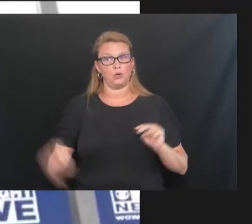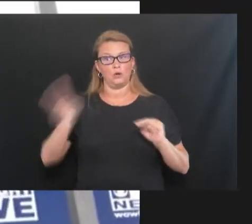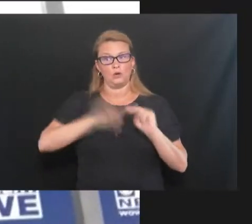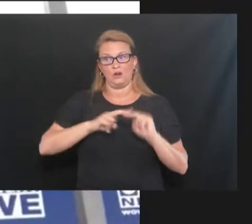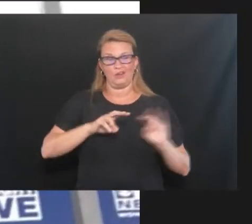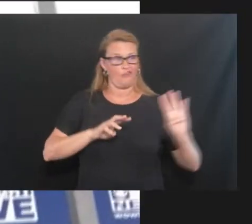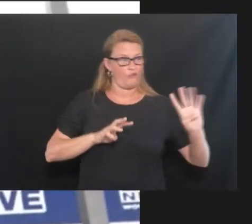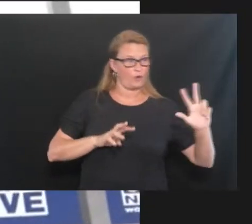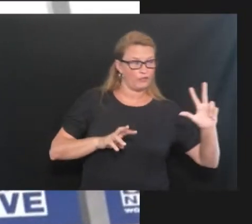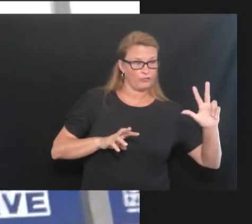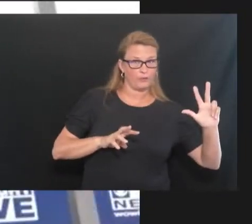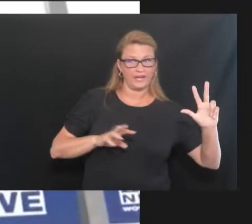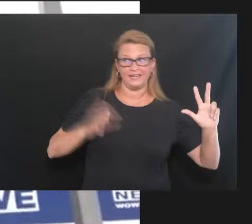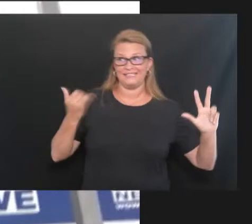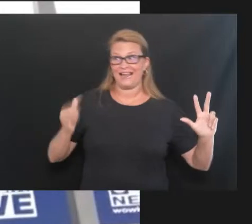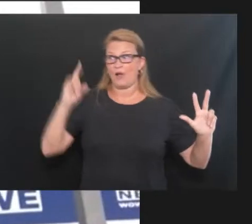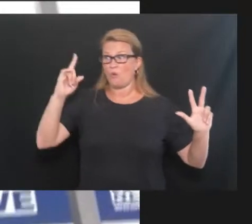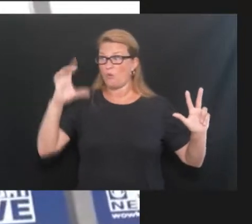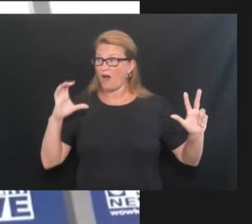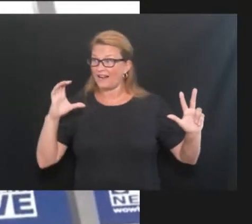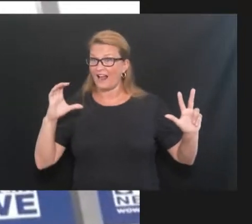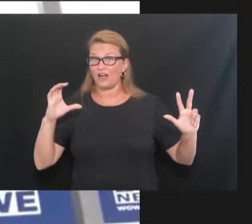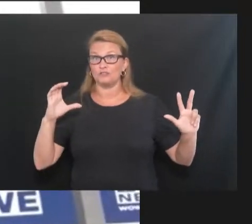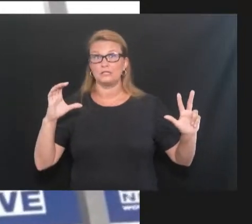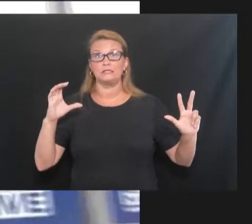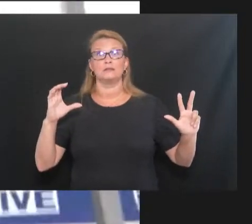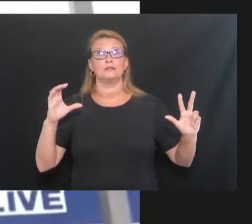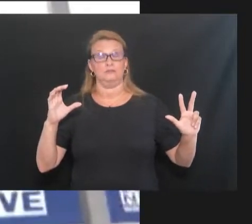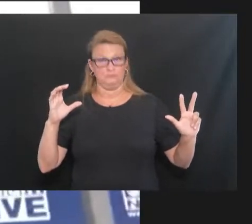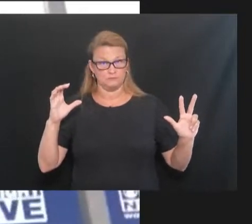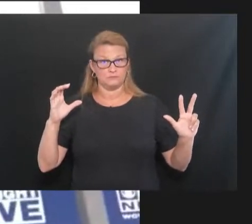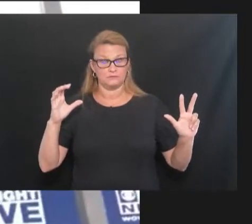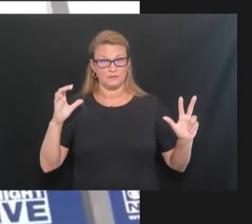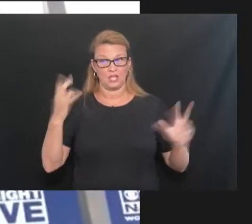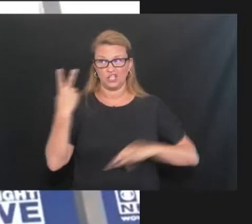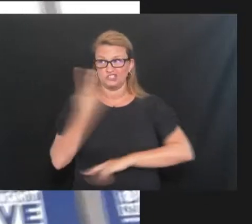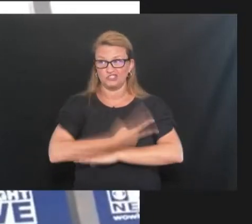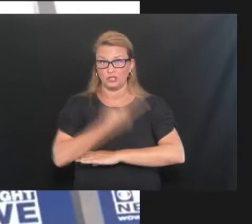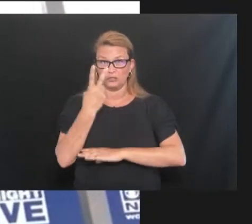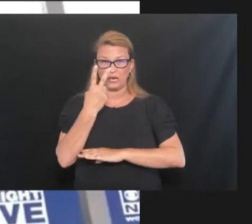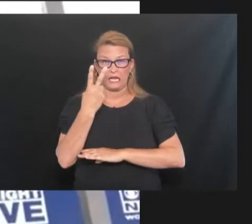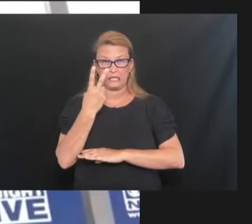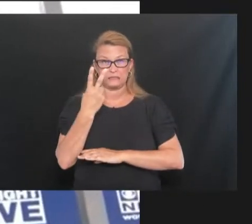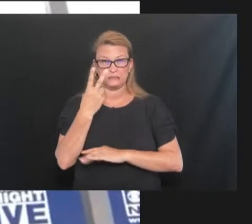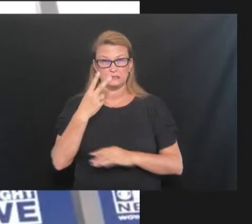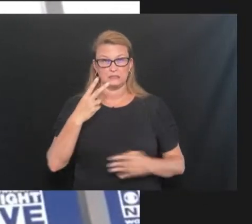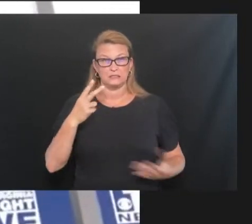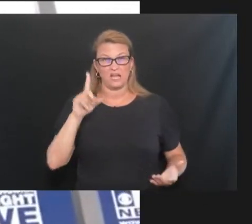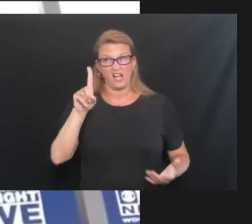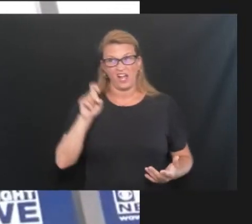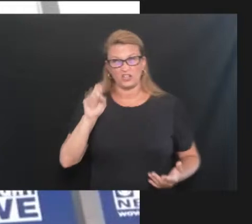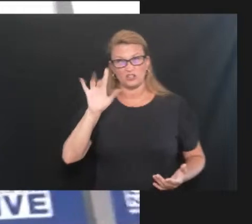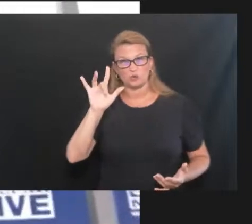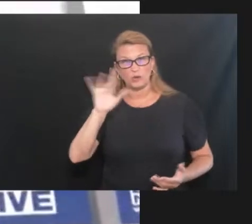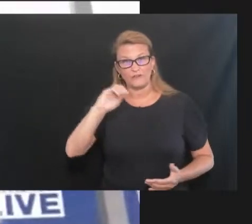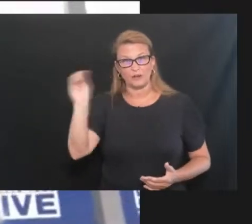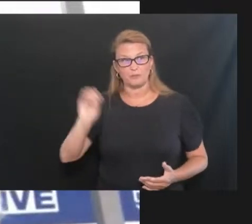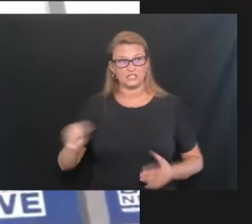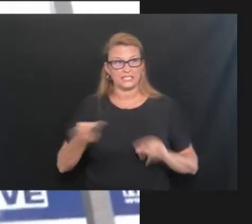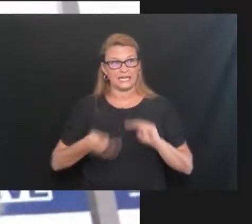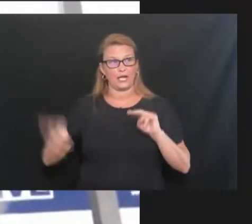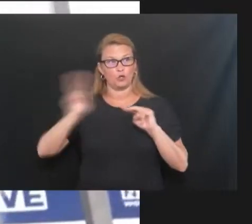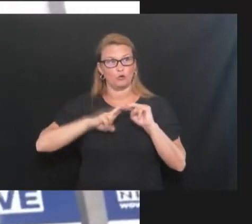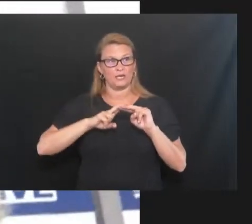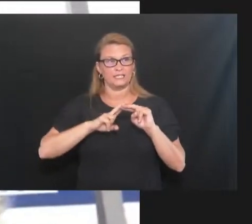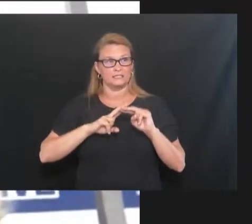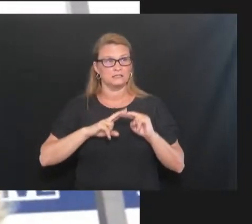to Delta to 100 even Delta variants in just 2 days is a 125% increase. And then